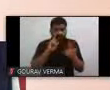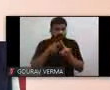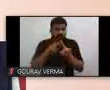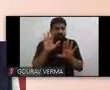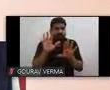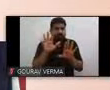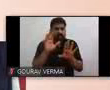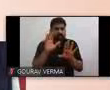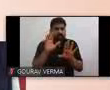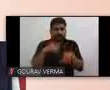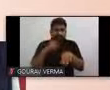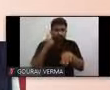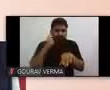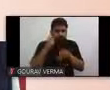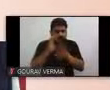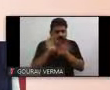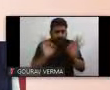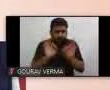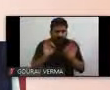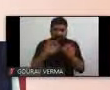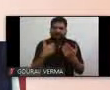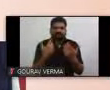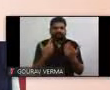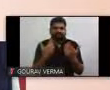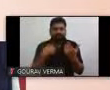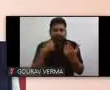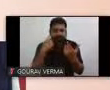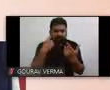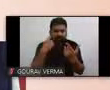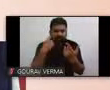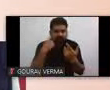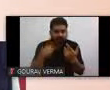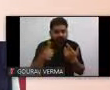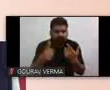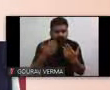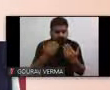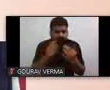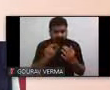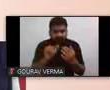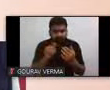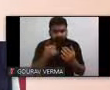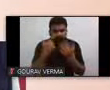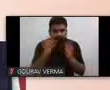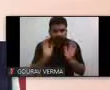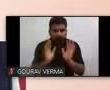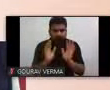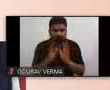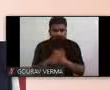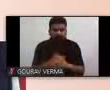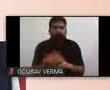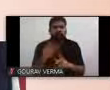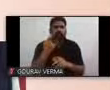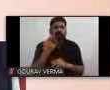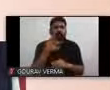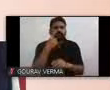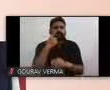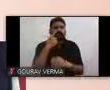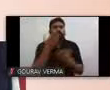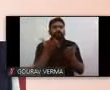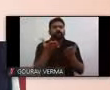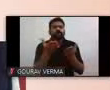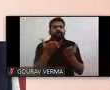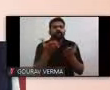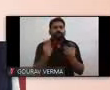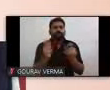no sound, then I don't know whether it's possible or not. Okay, you can still, if you can,